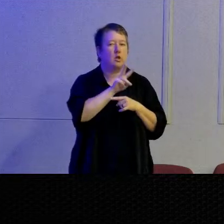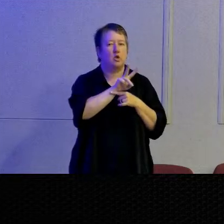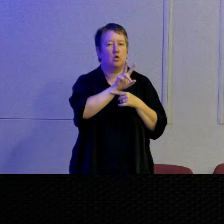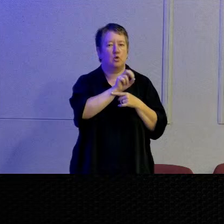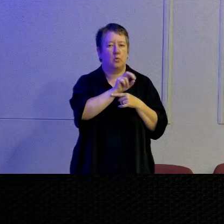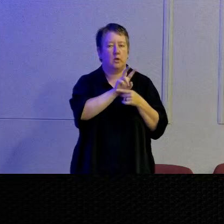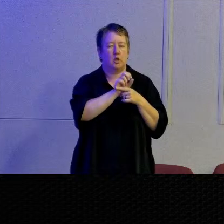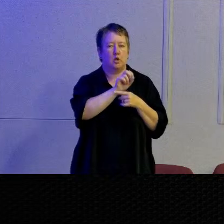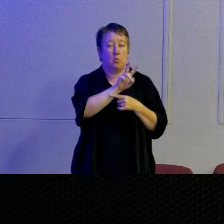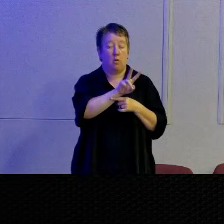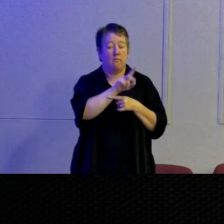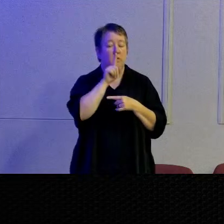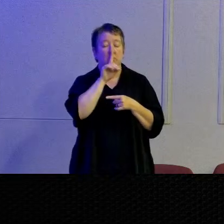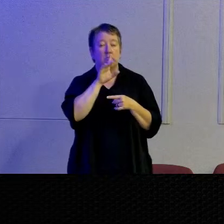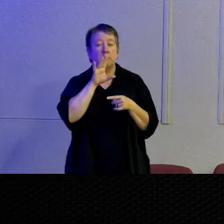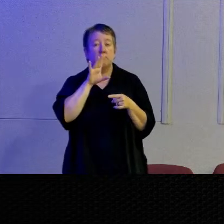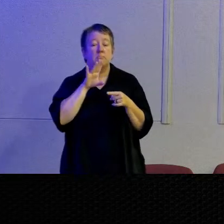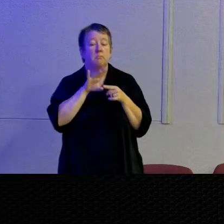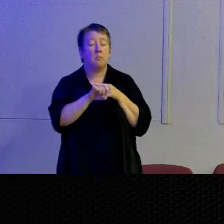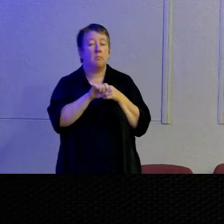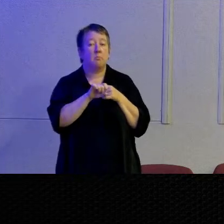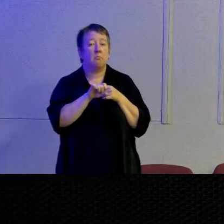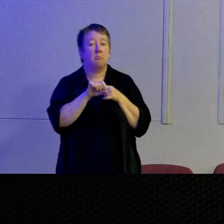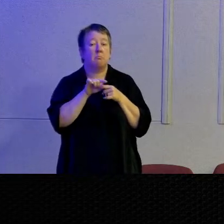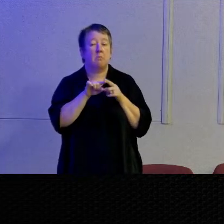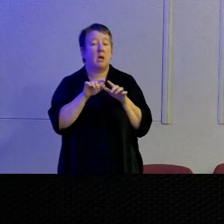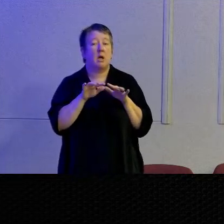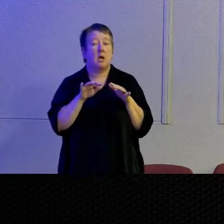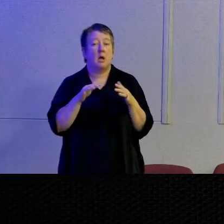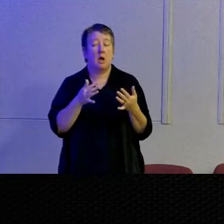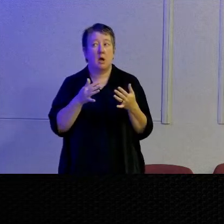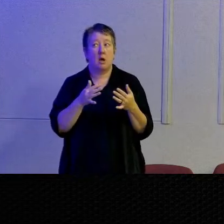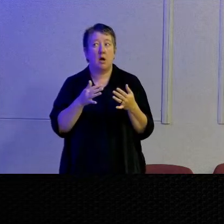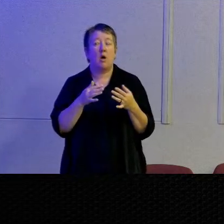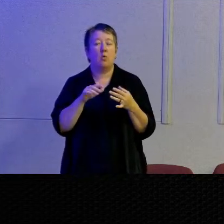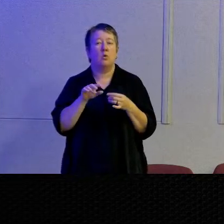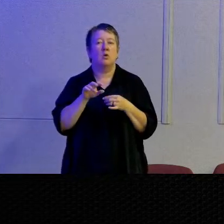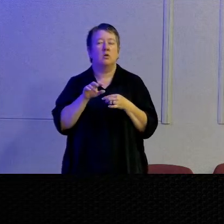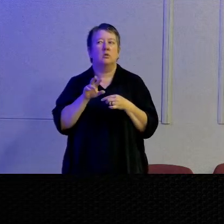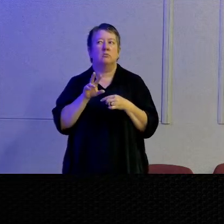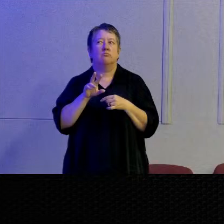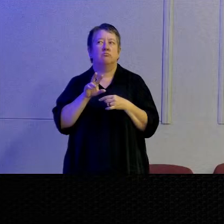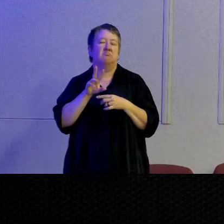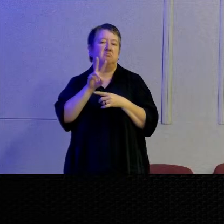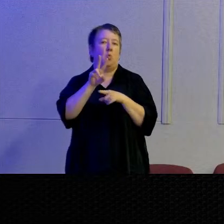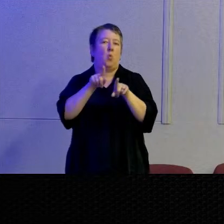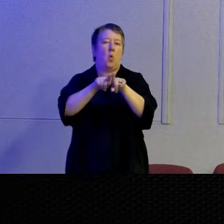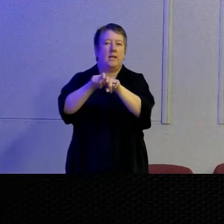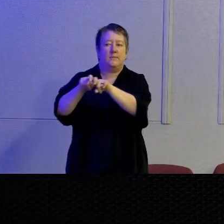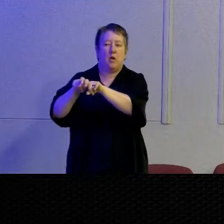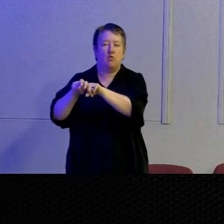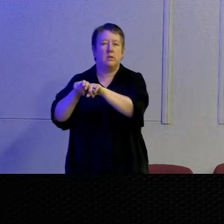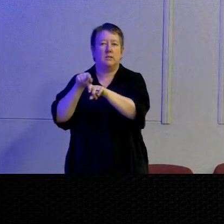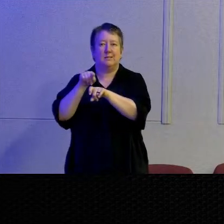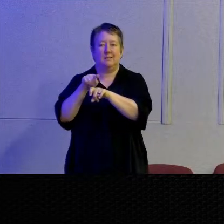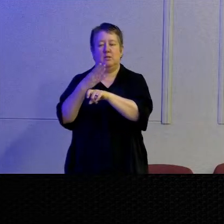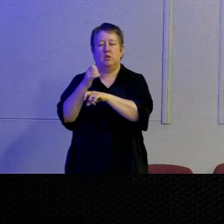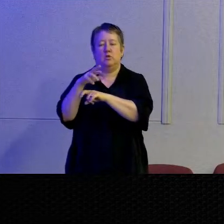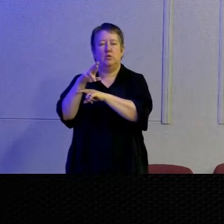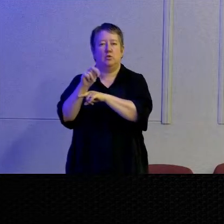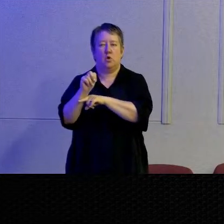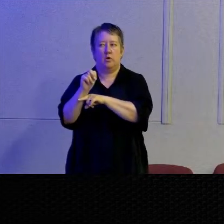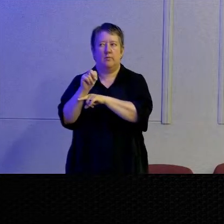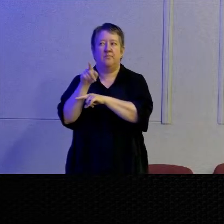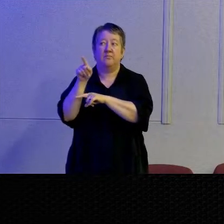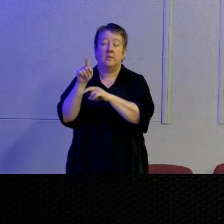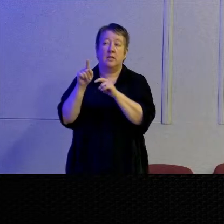by two of the large experiments at CERN. And here is an event which was observed